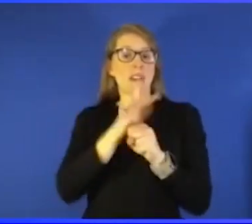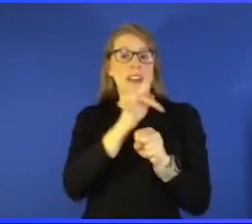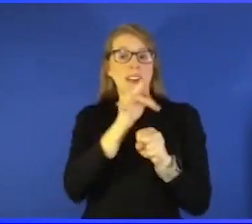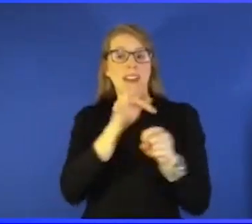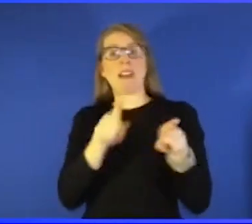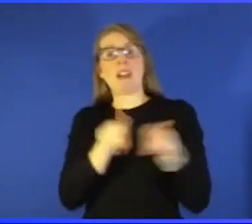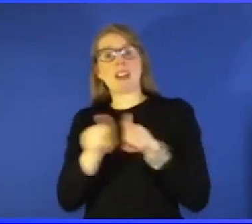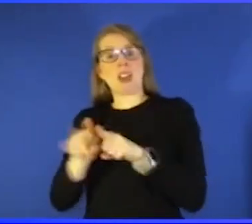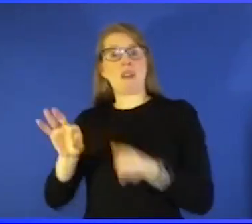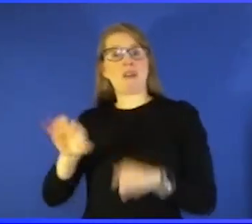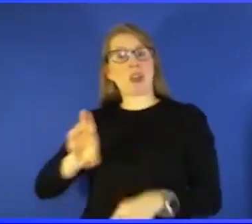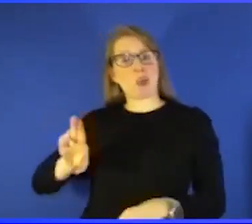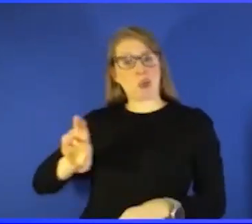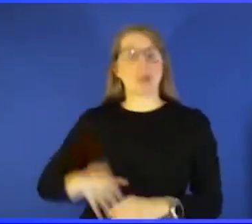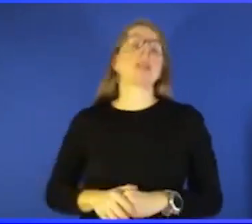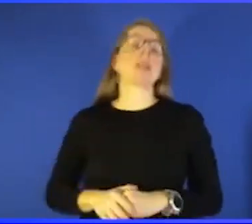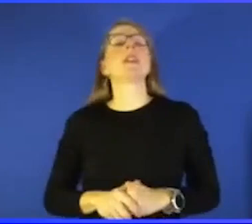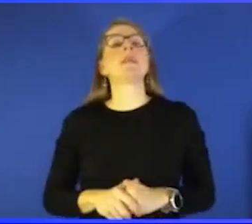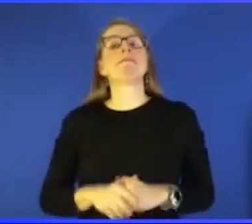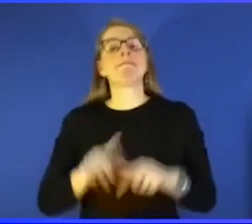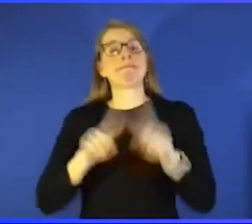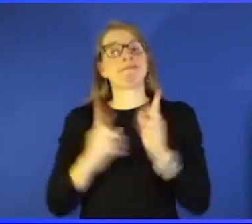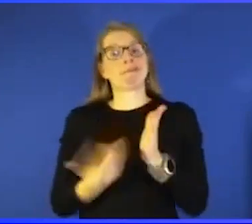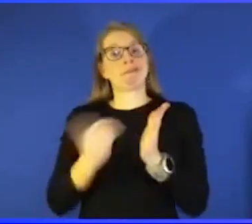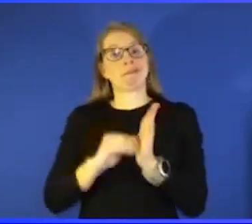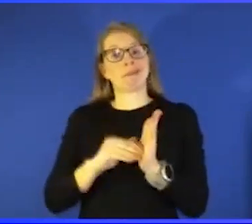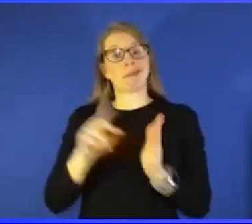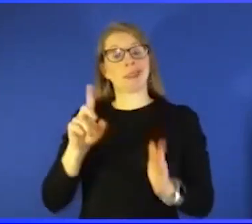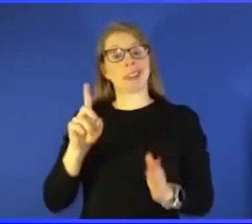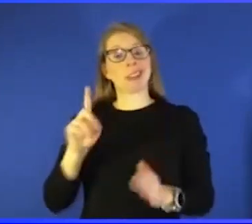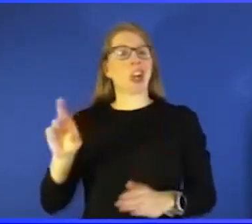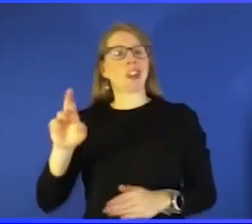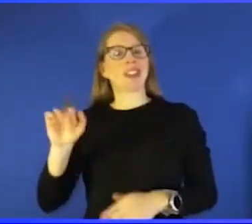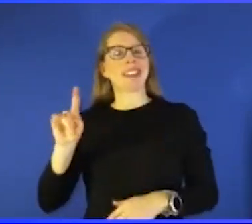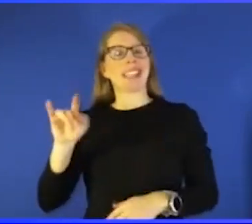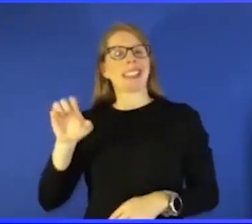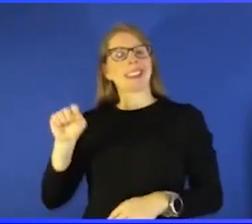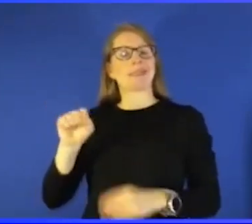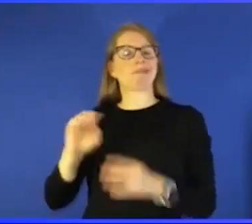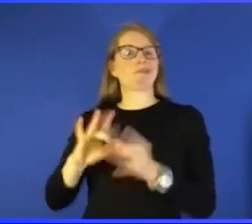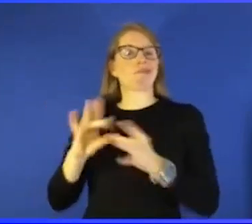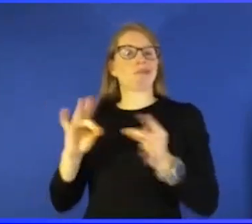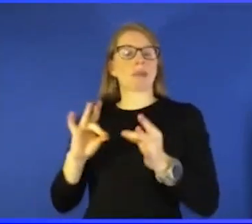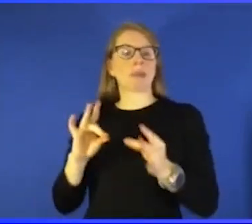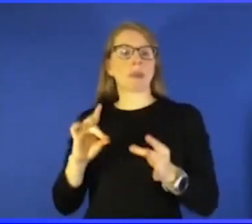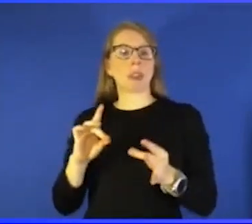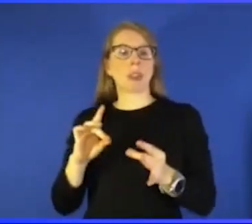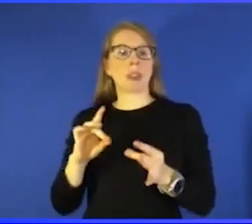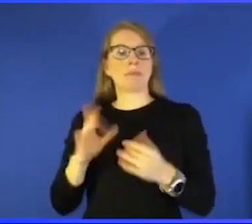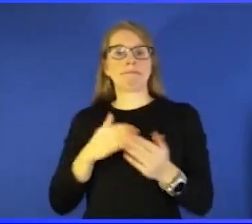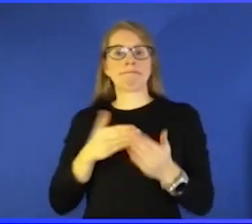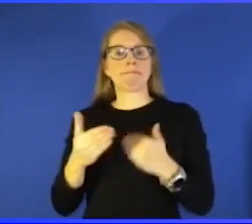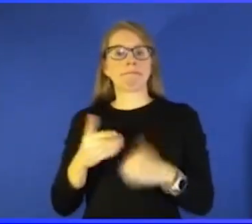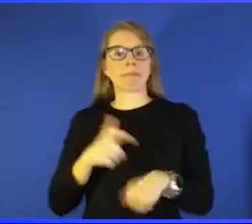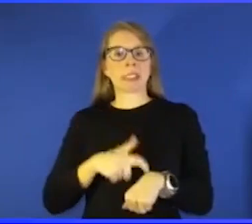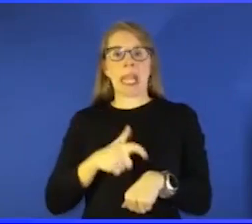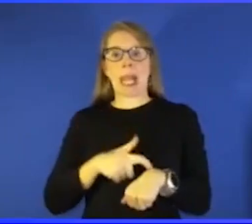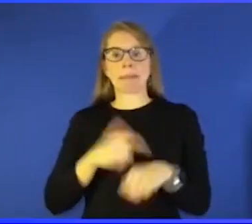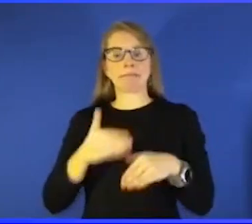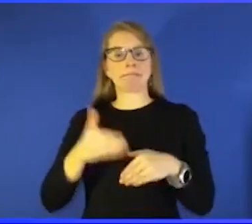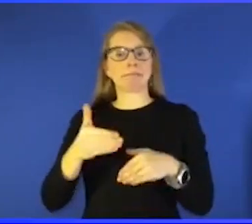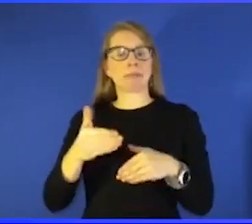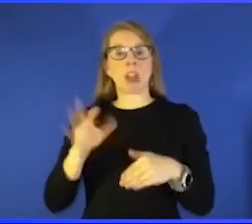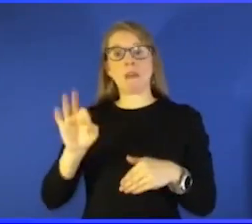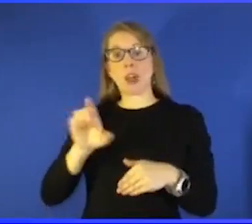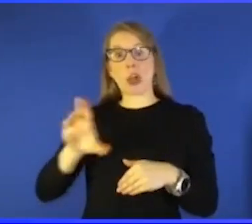should that occur. But again, we've heard Dr. Stites talk about this. You know, at any one point in time when we were just dealing with influenza,